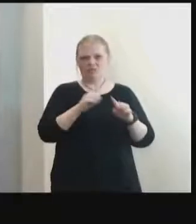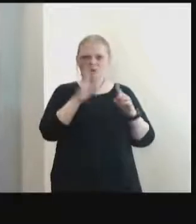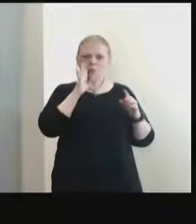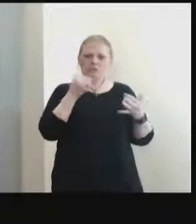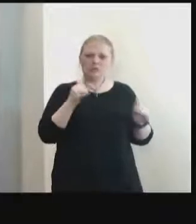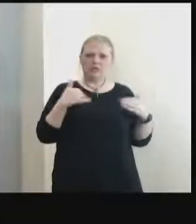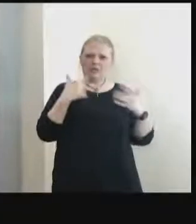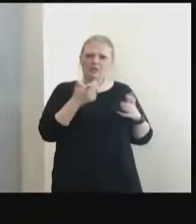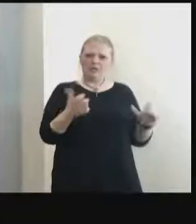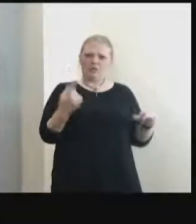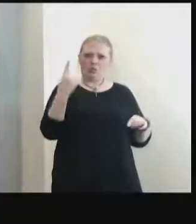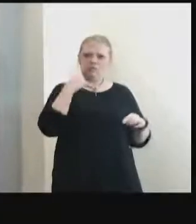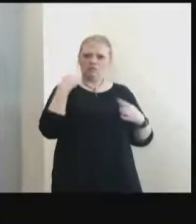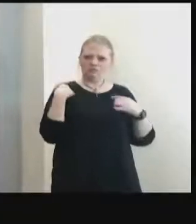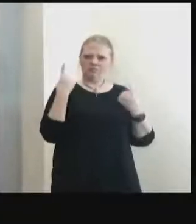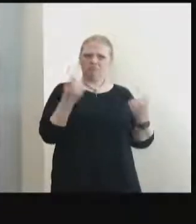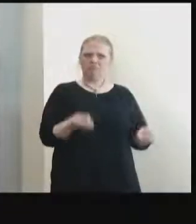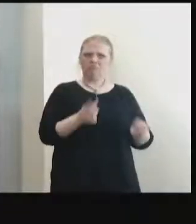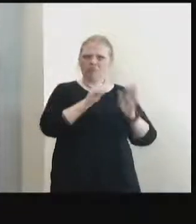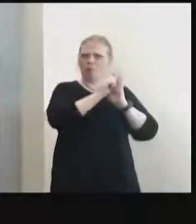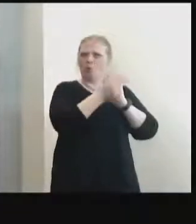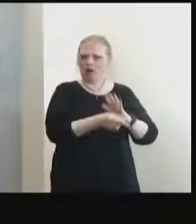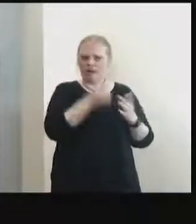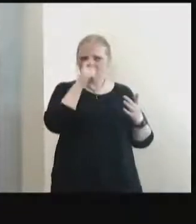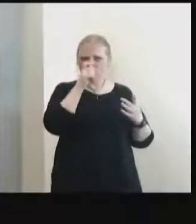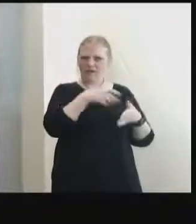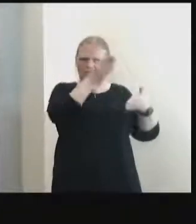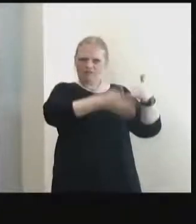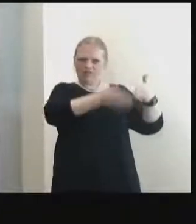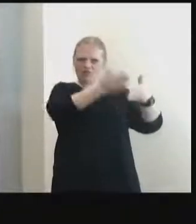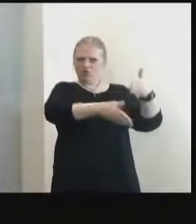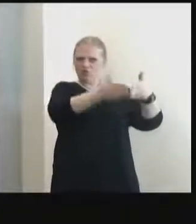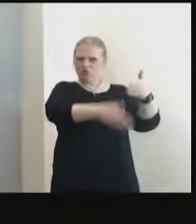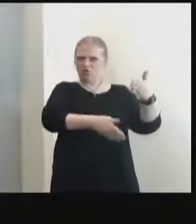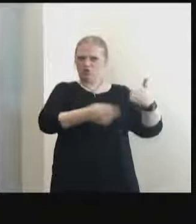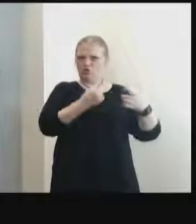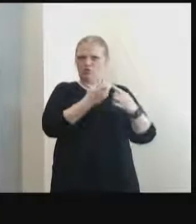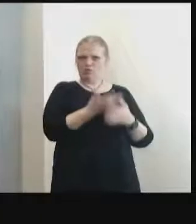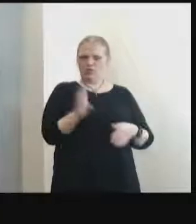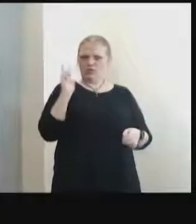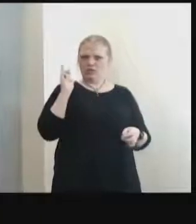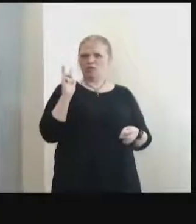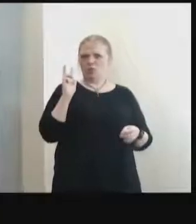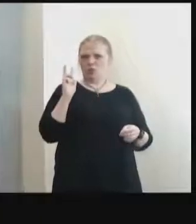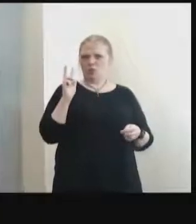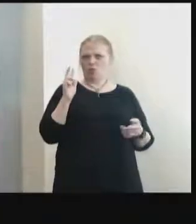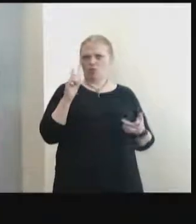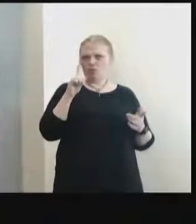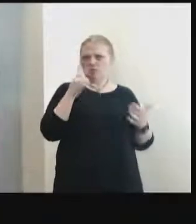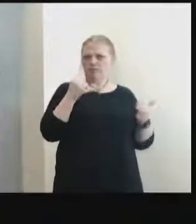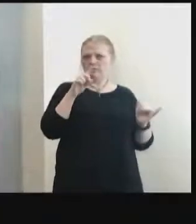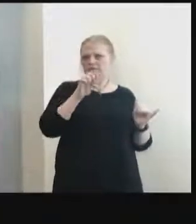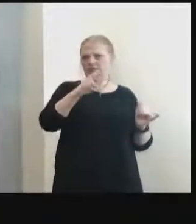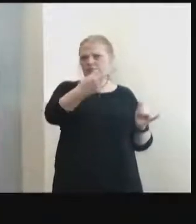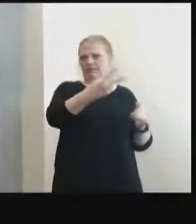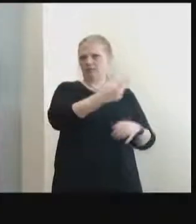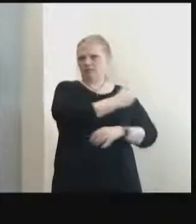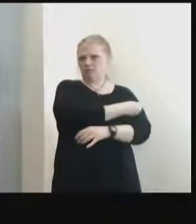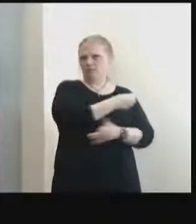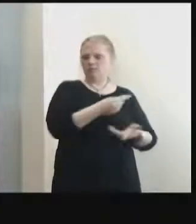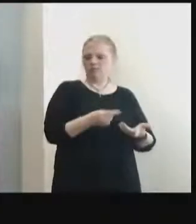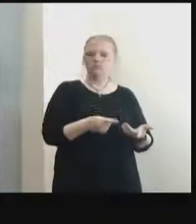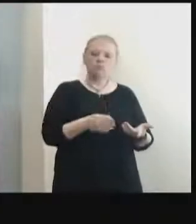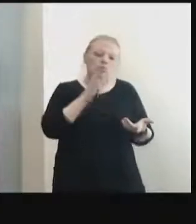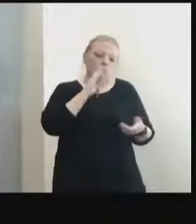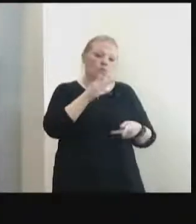while because we have to finish the doses that were given 3 weeks or 4 weeks ago for the first dose to the second dose. So we are